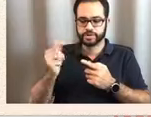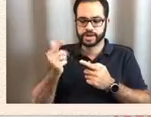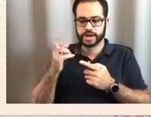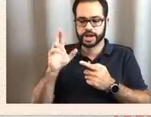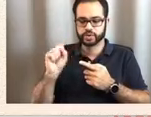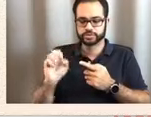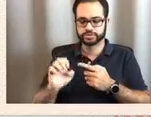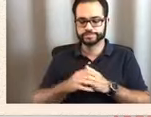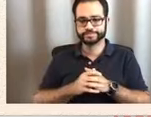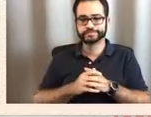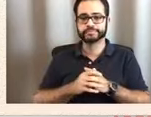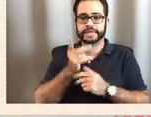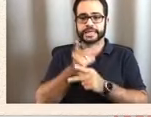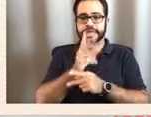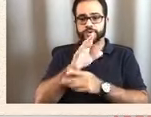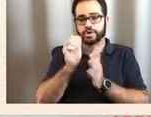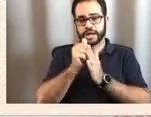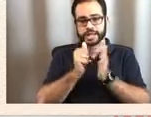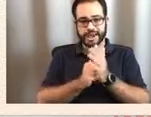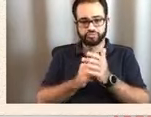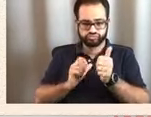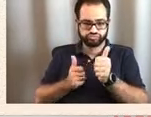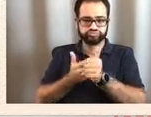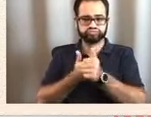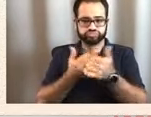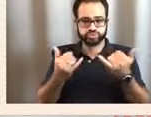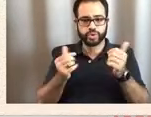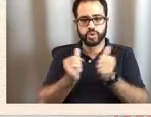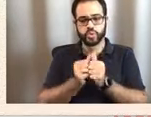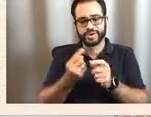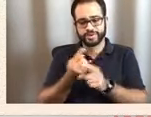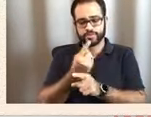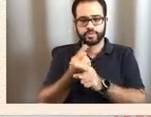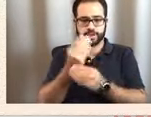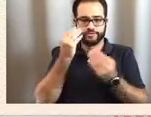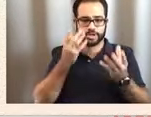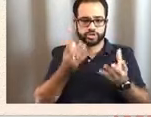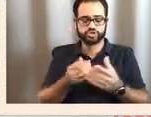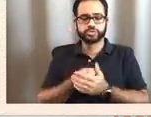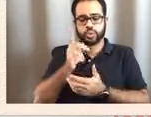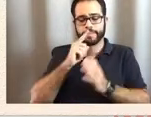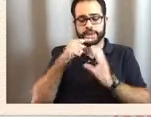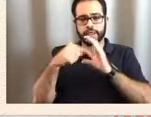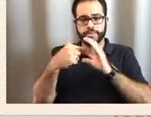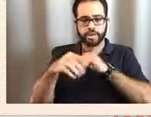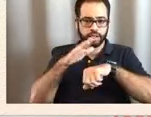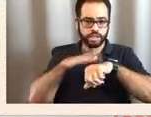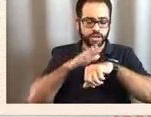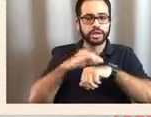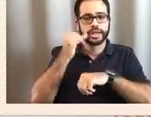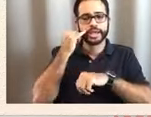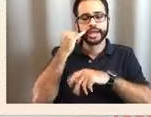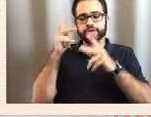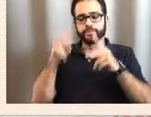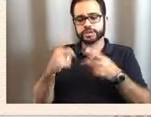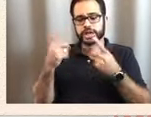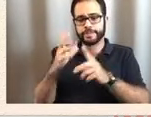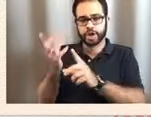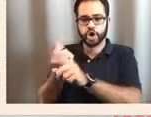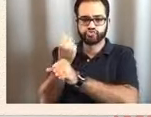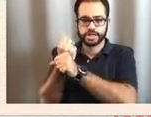Keep your account up to date with accurate information. You will be emailed alerts if an employee gets arrested, is due for a